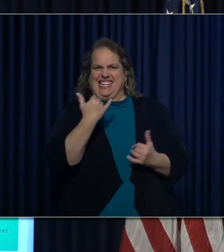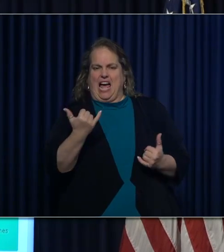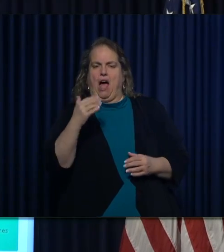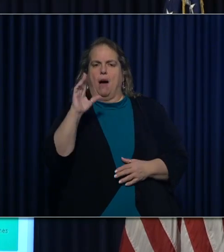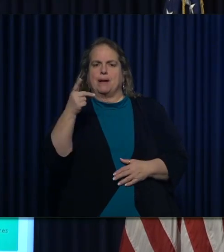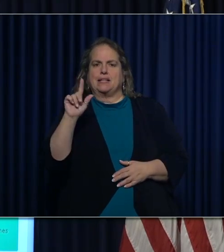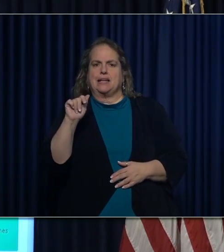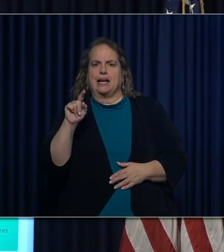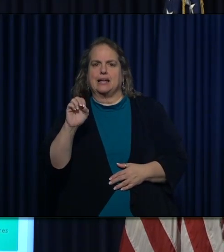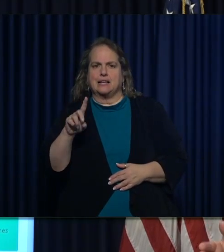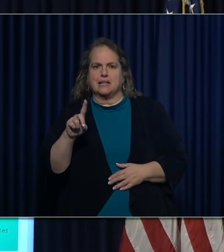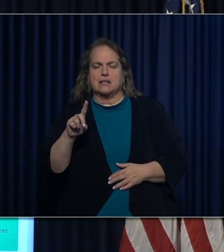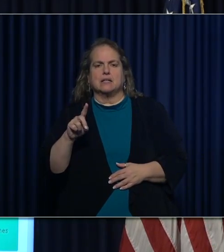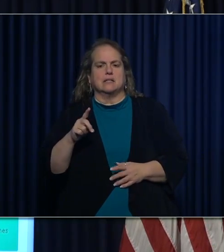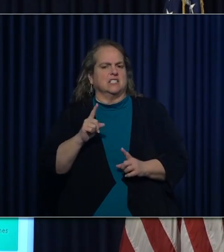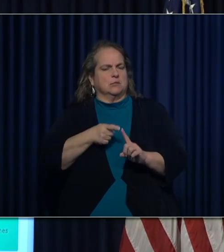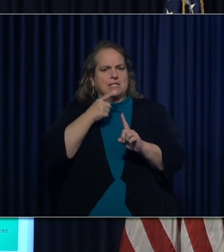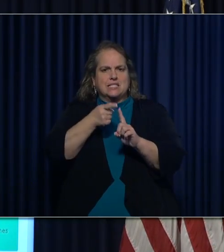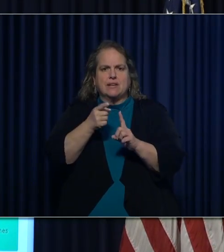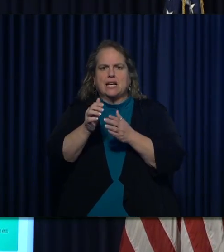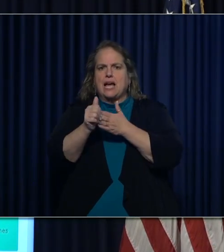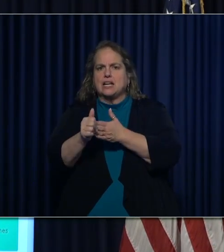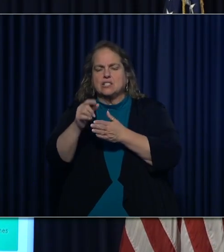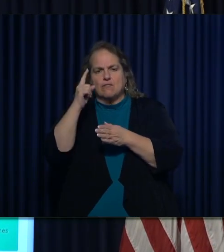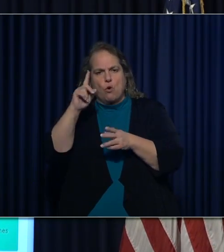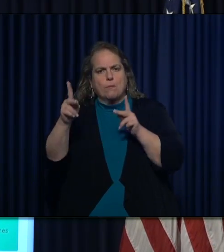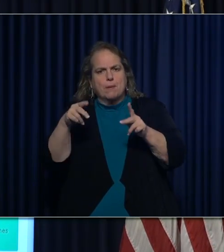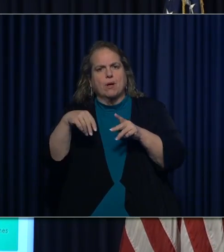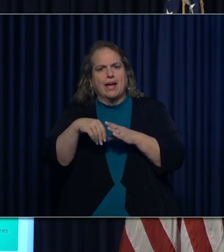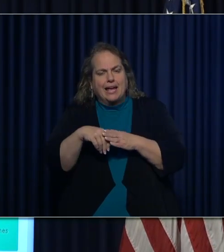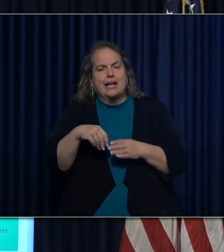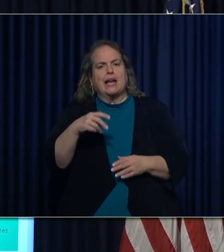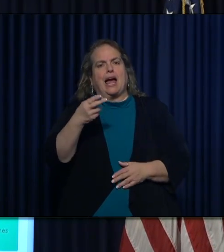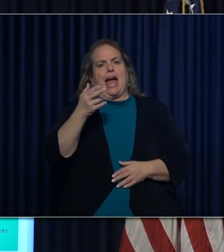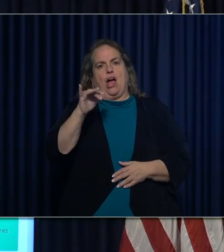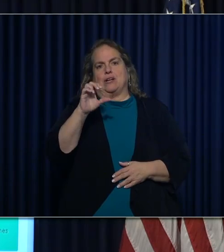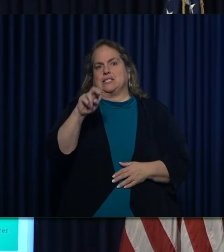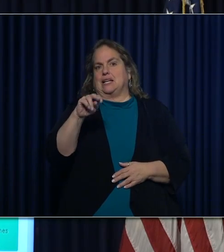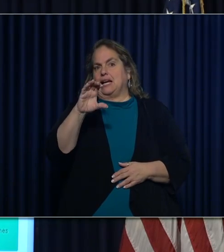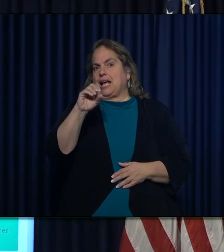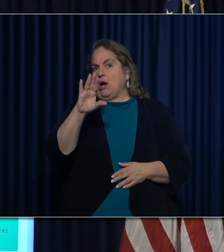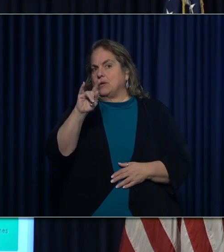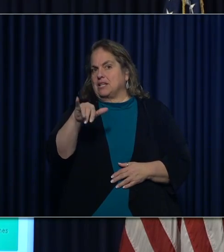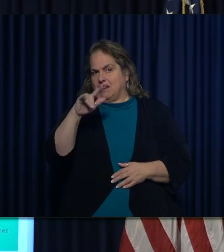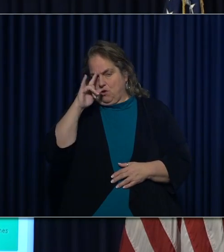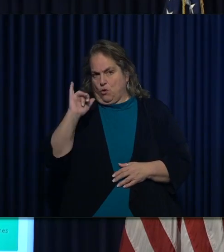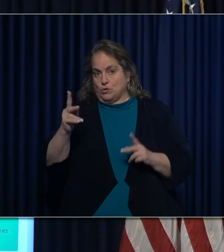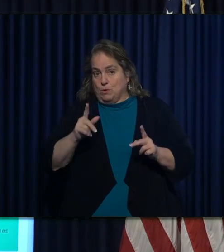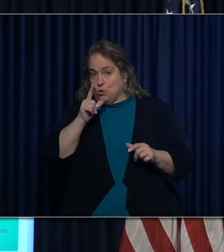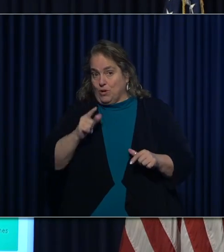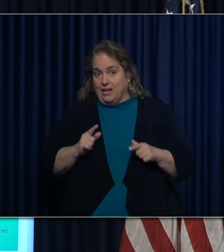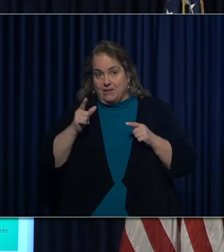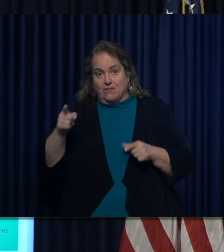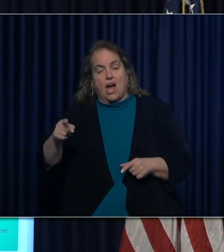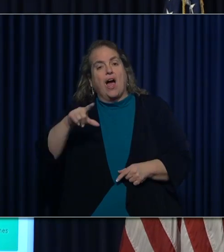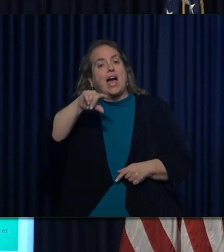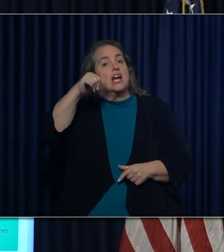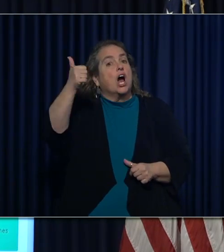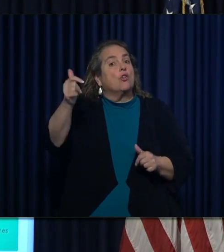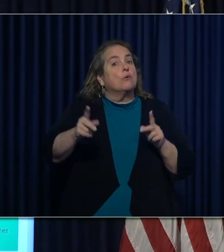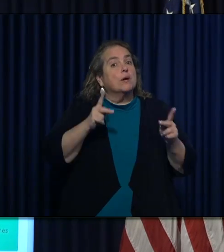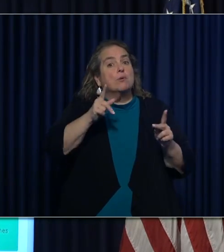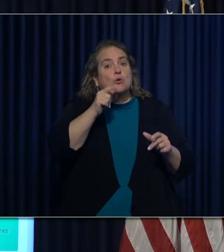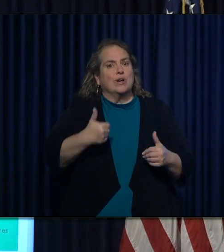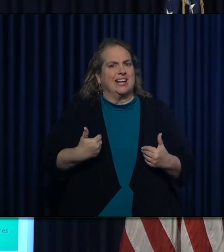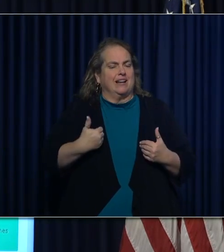be specific guidance for residents of Harrison County and other additional guidance very unique to the communities who may be affected by the